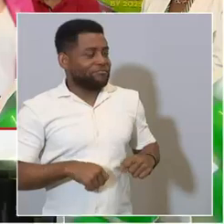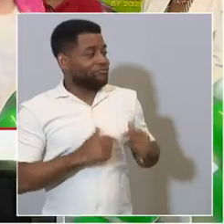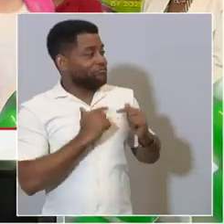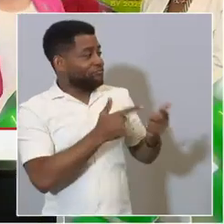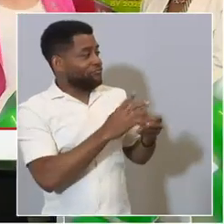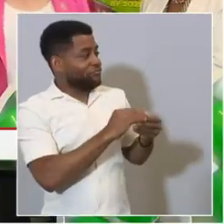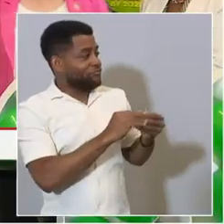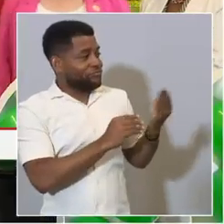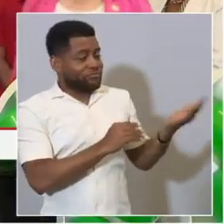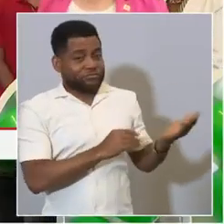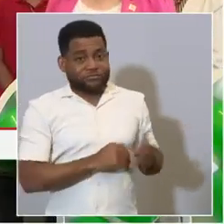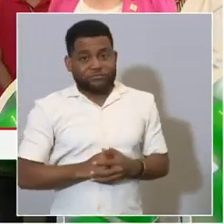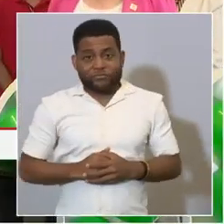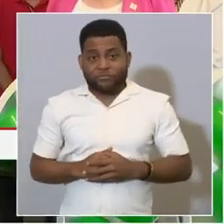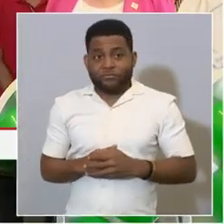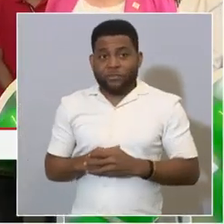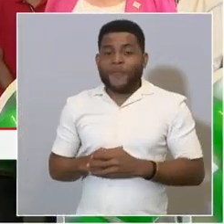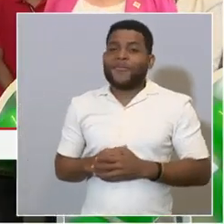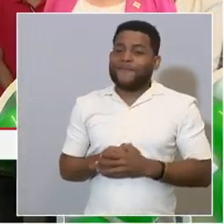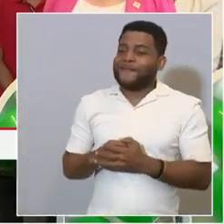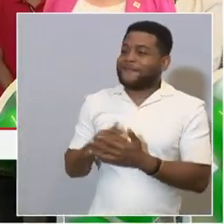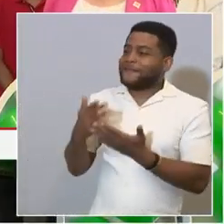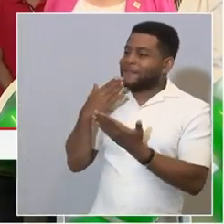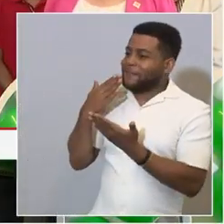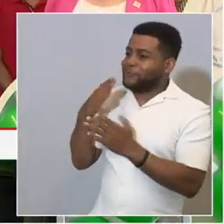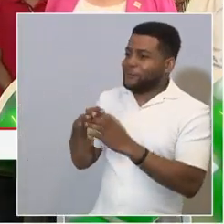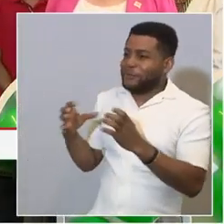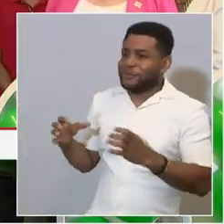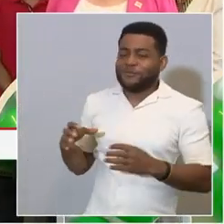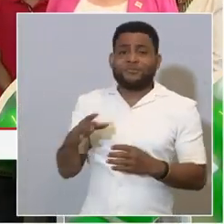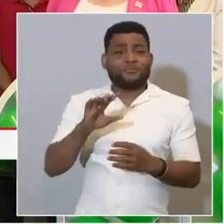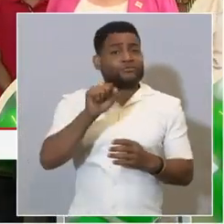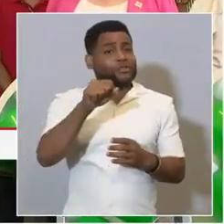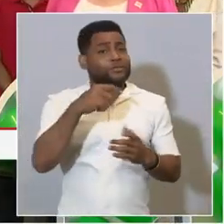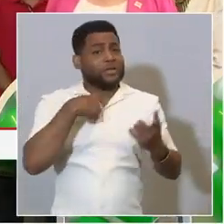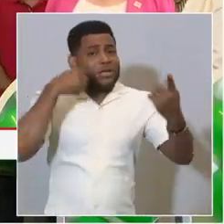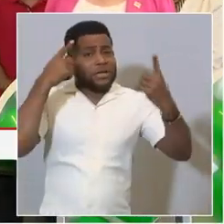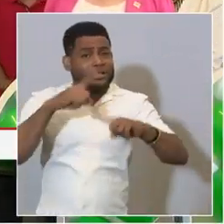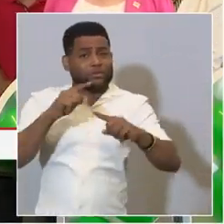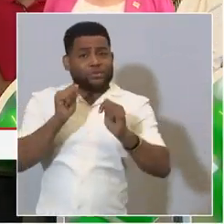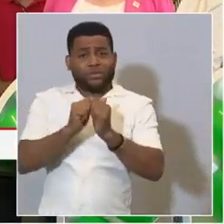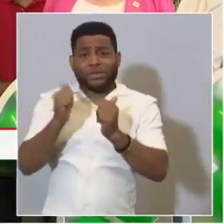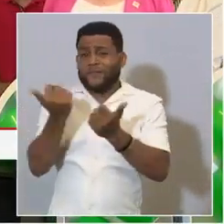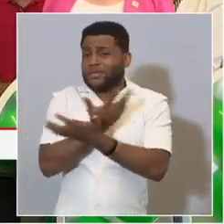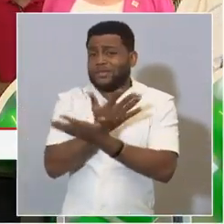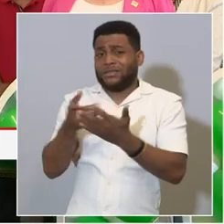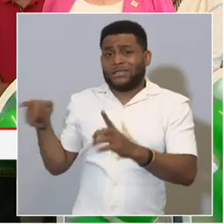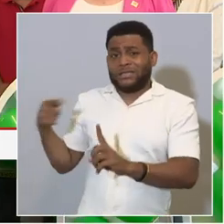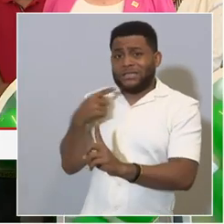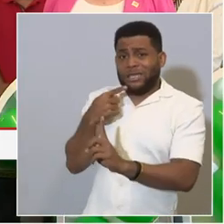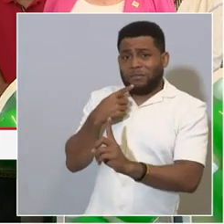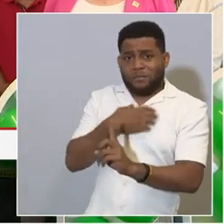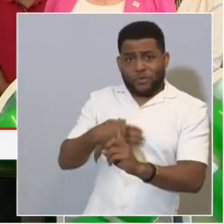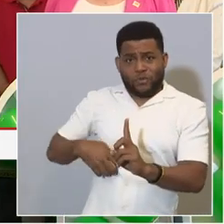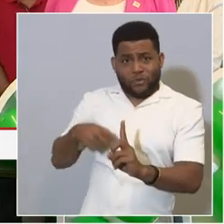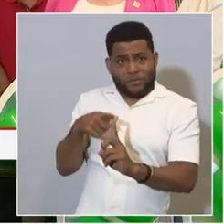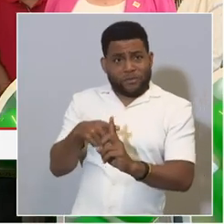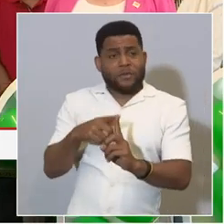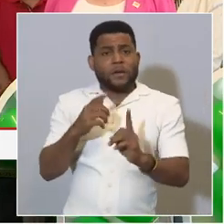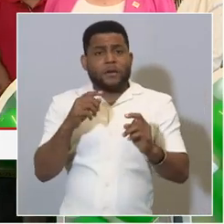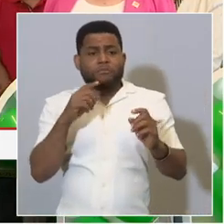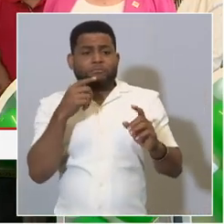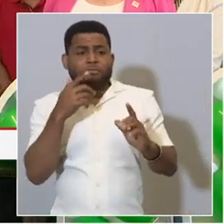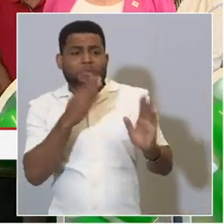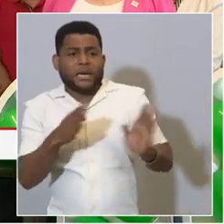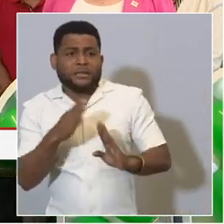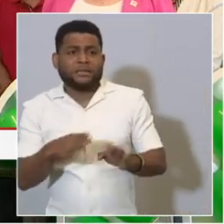Thank you so much. I think everything that the mayor said obviously is correct in terms of all the planning also that has been put into it, all the different neighborhood